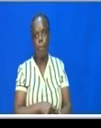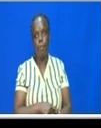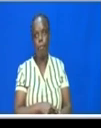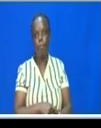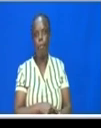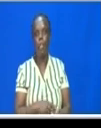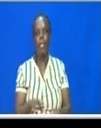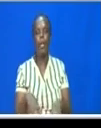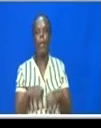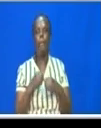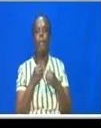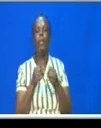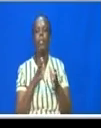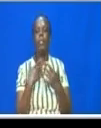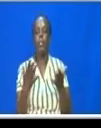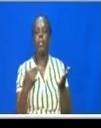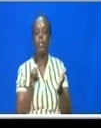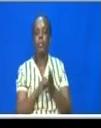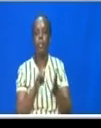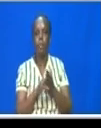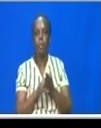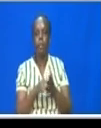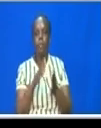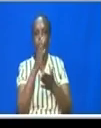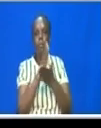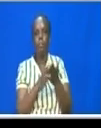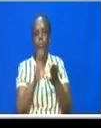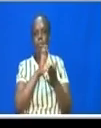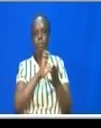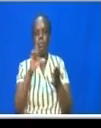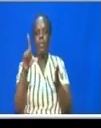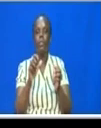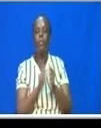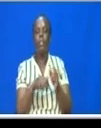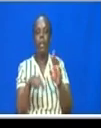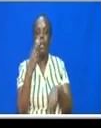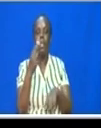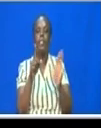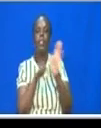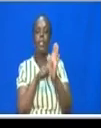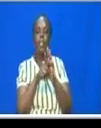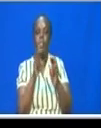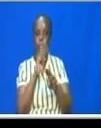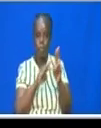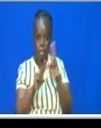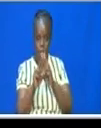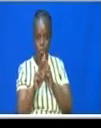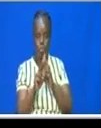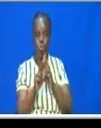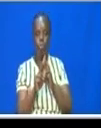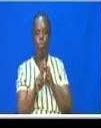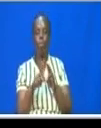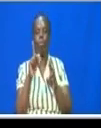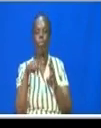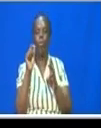So the elements, or rather the earth cells with the highest negative value, or rather